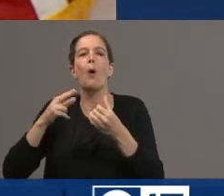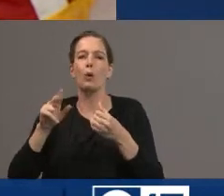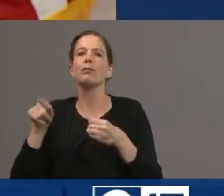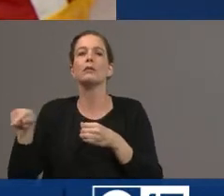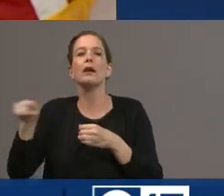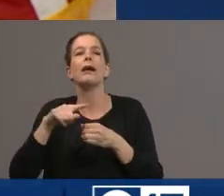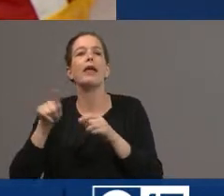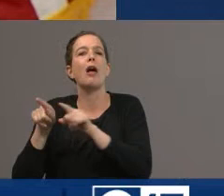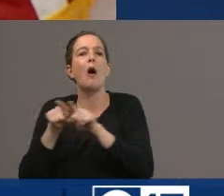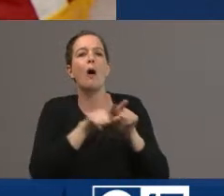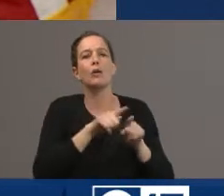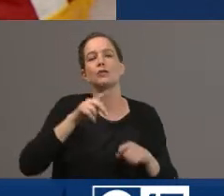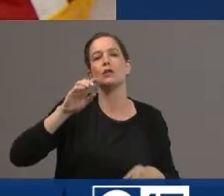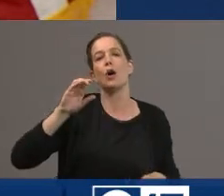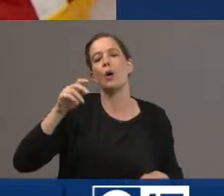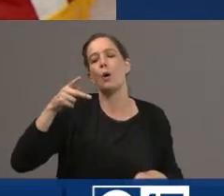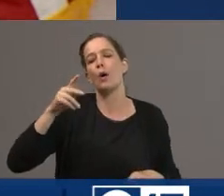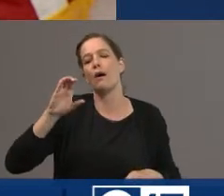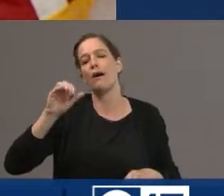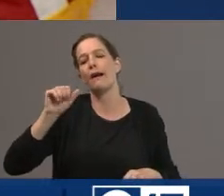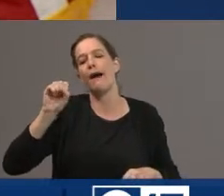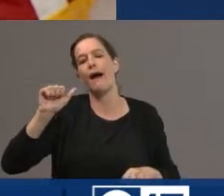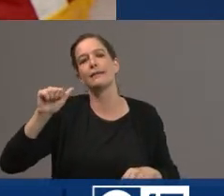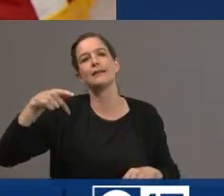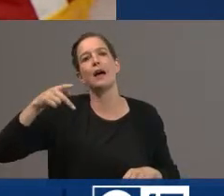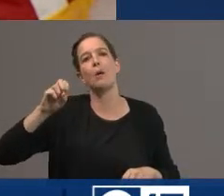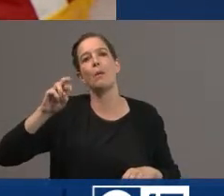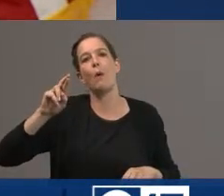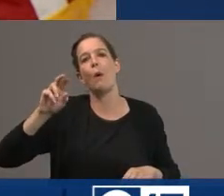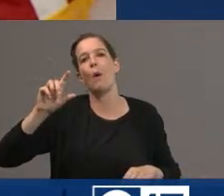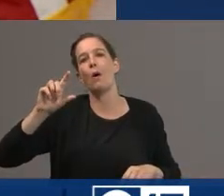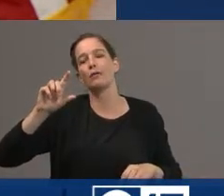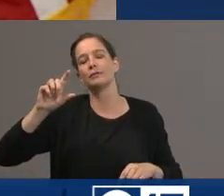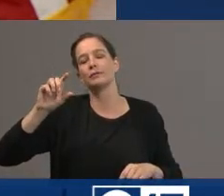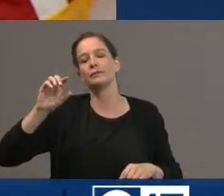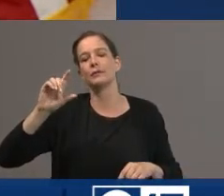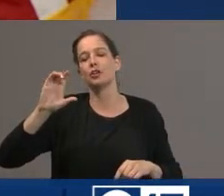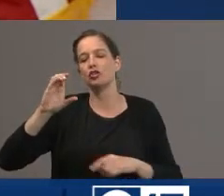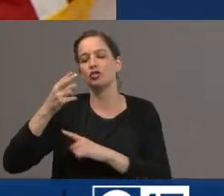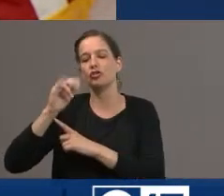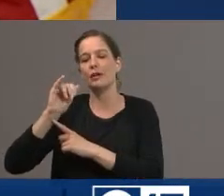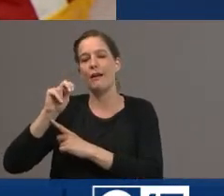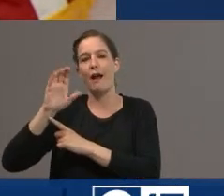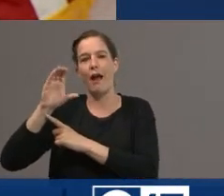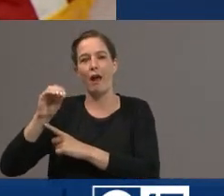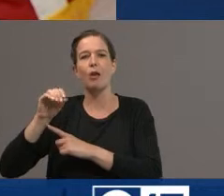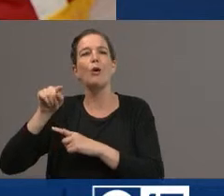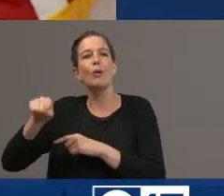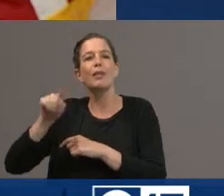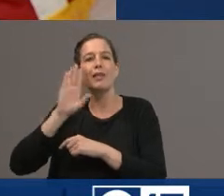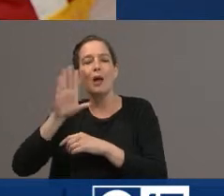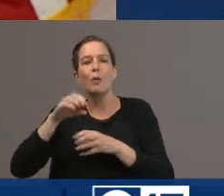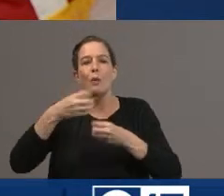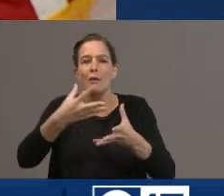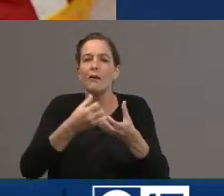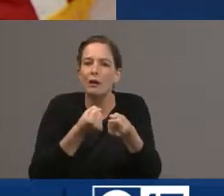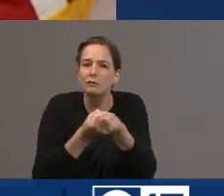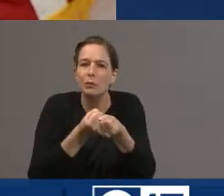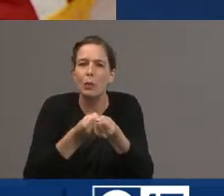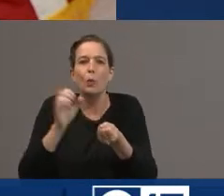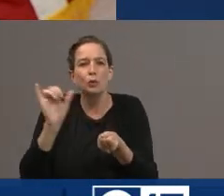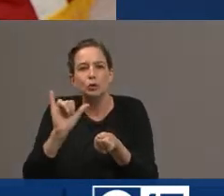in-community bilingual contact tracing. And so we're very excited to be able to use their partnership in our contact